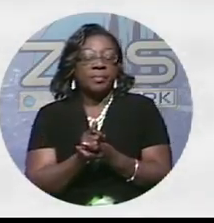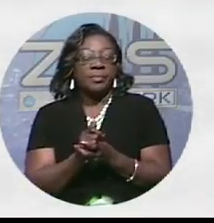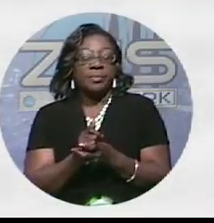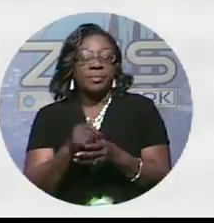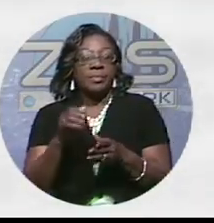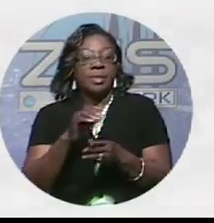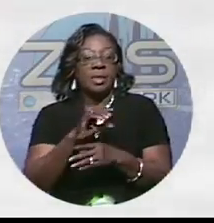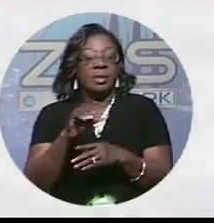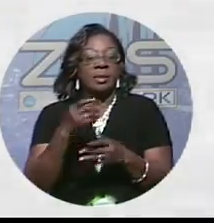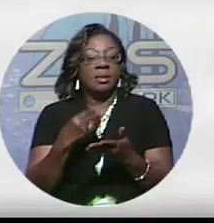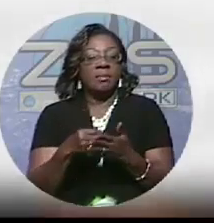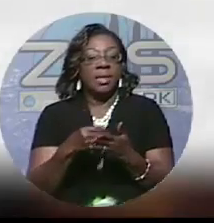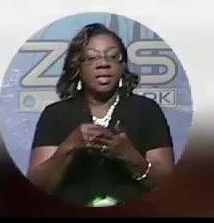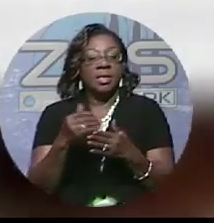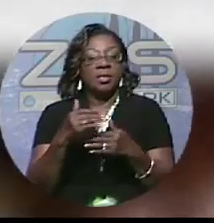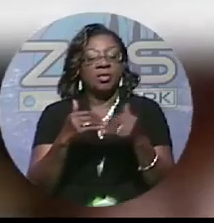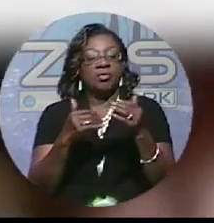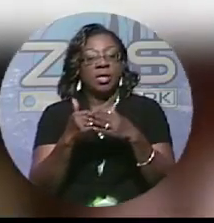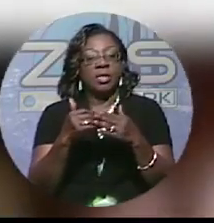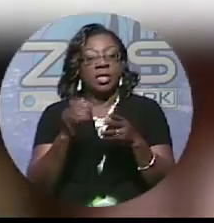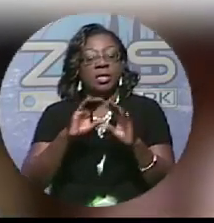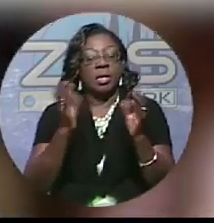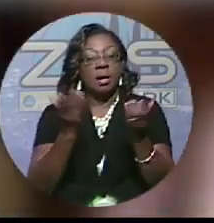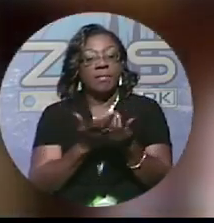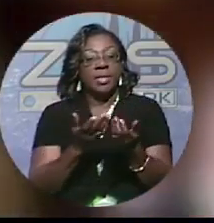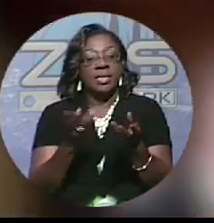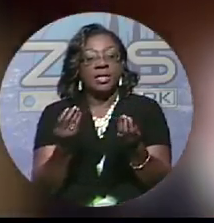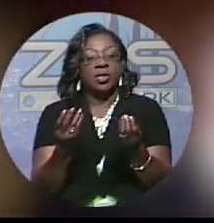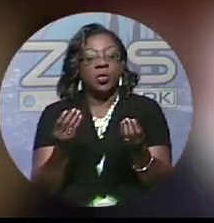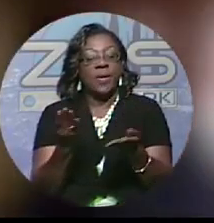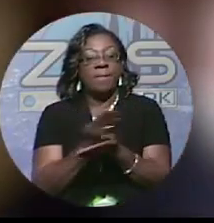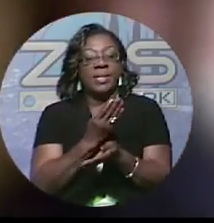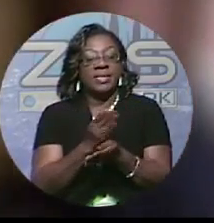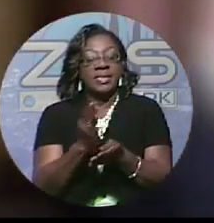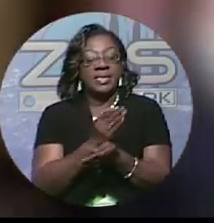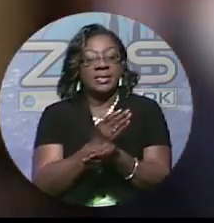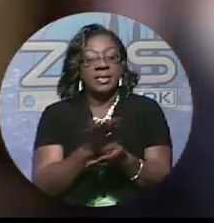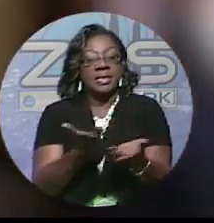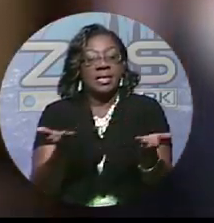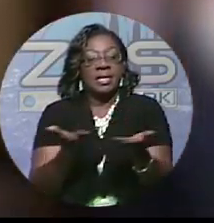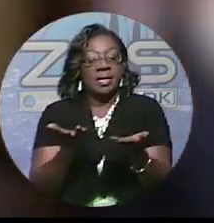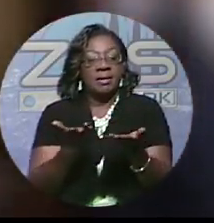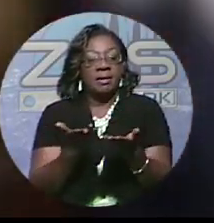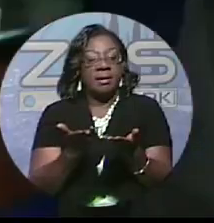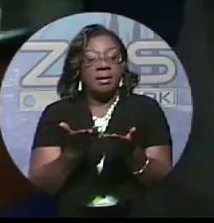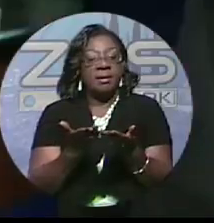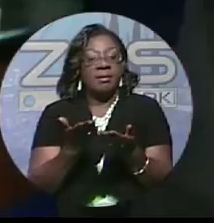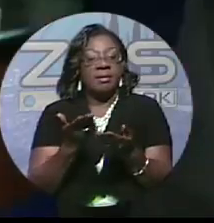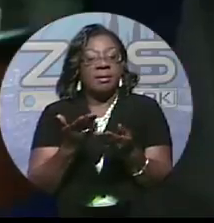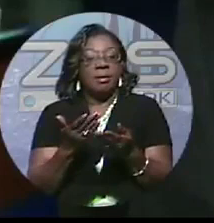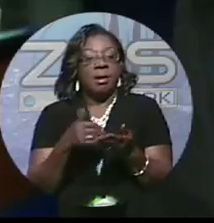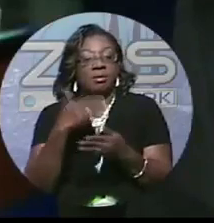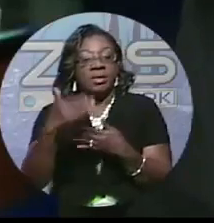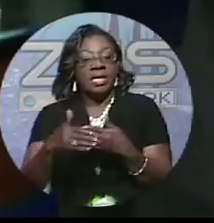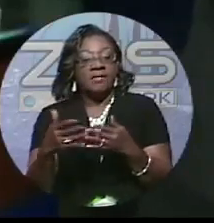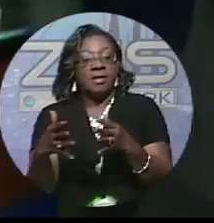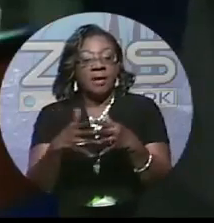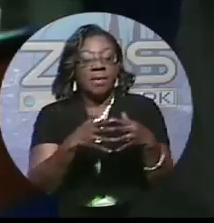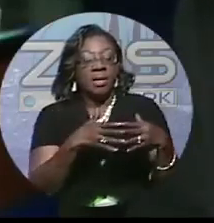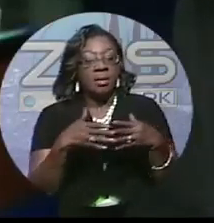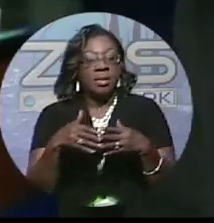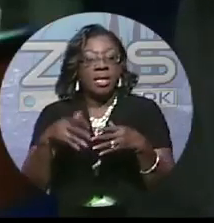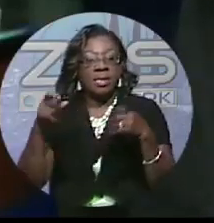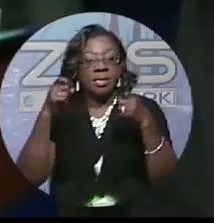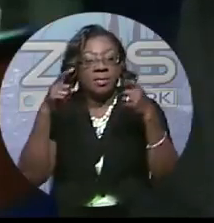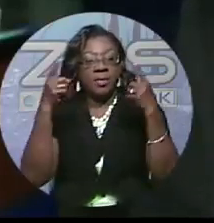capital, of money, of structuring, of companies, of doing business. We claim to be the gateway of the Americas. So does it surprise me that the Bahamas